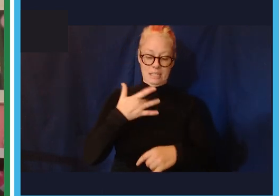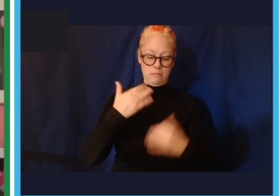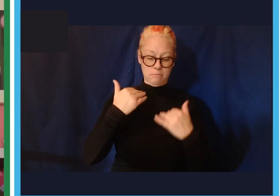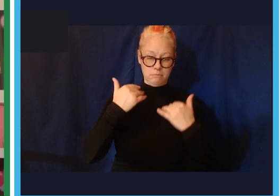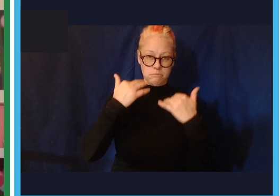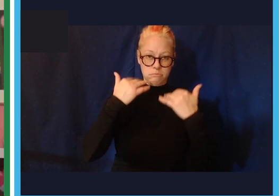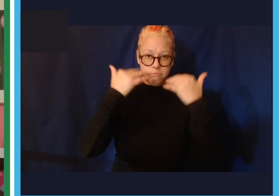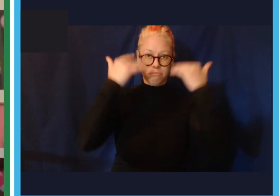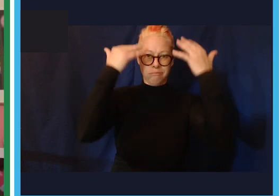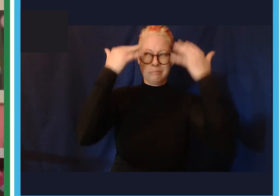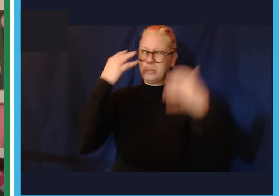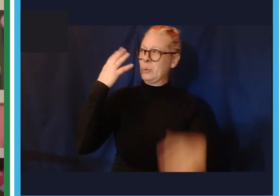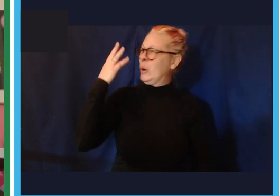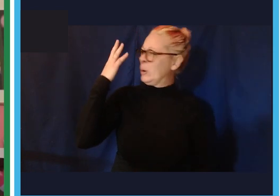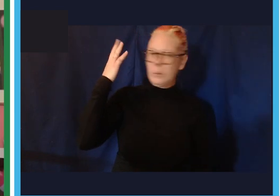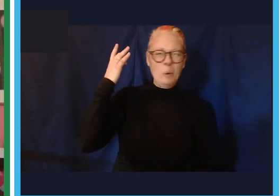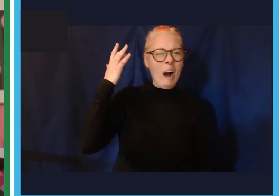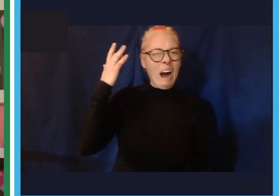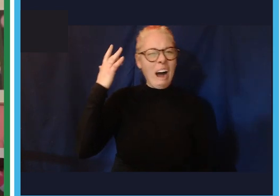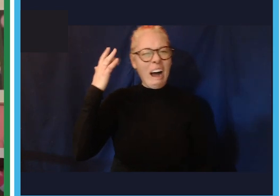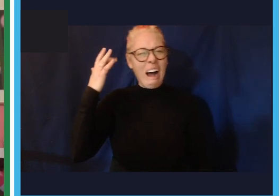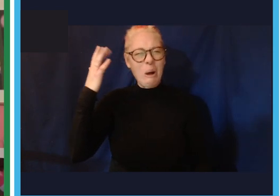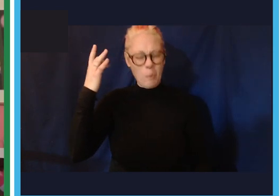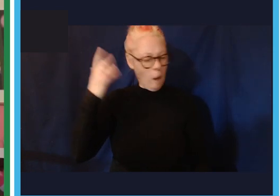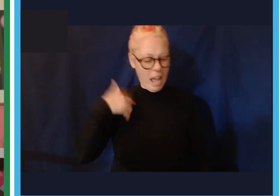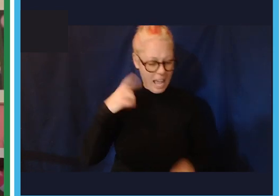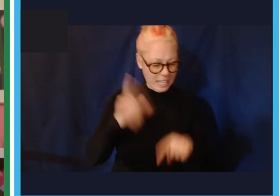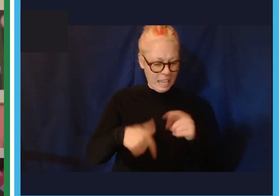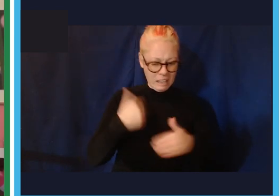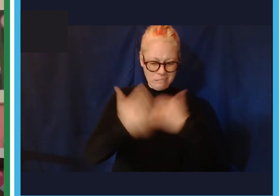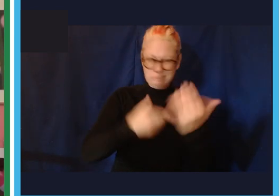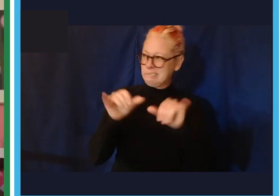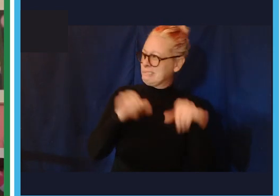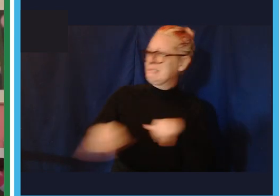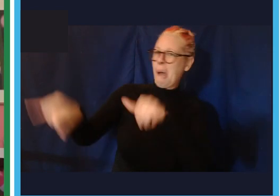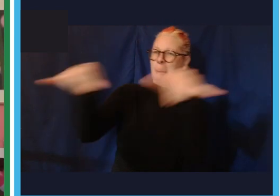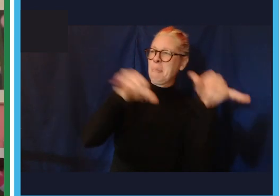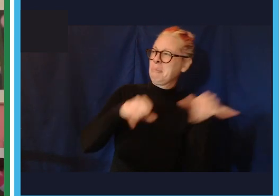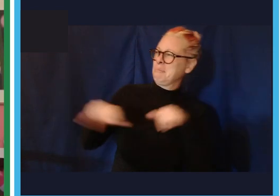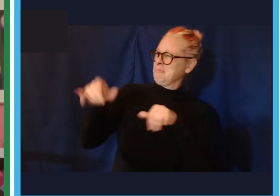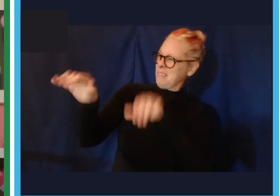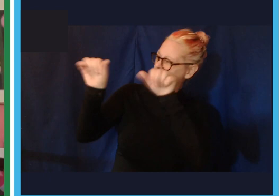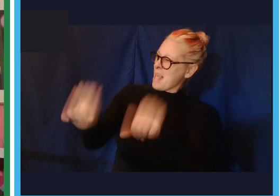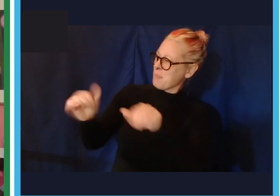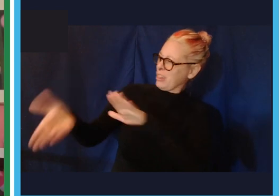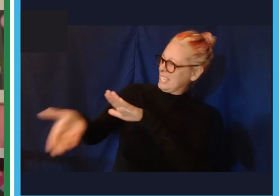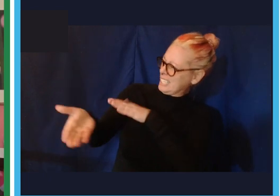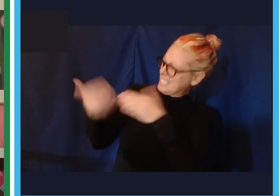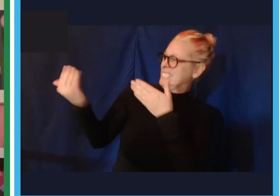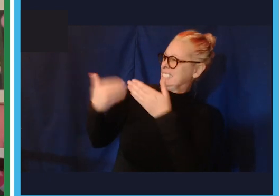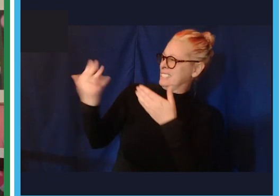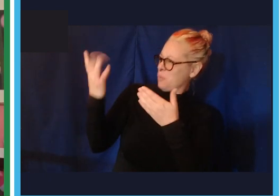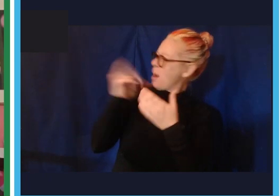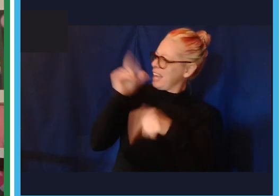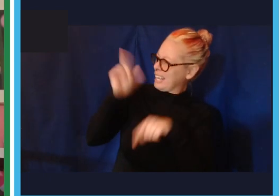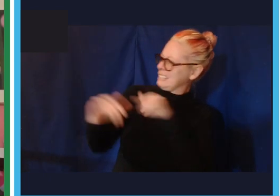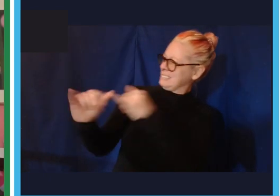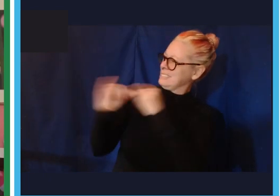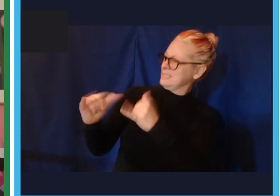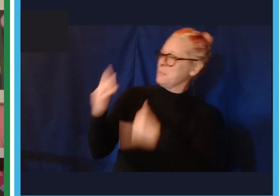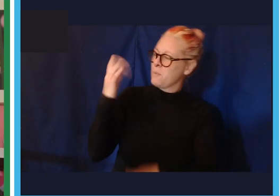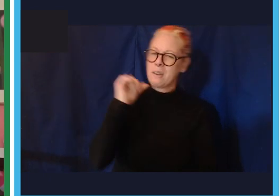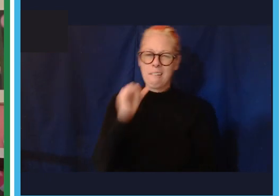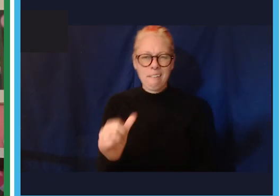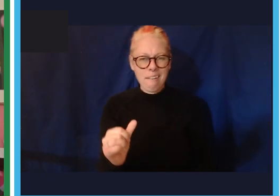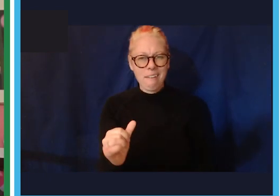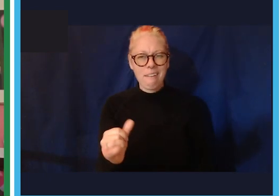It also, you know, knowing about these challenges sometimes also makes them feel larger, and it can be, you know, it's